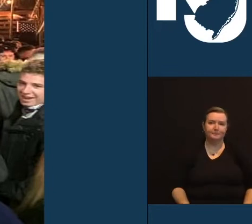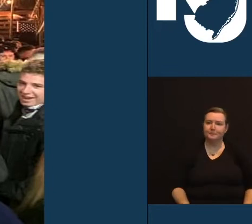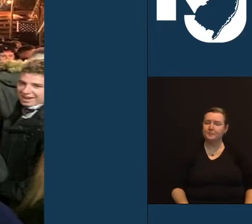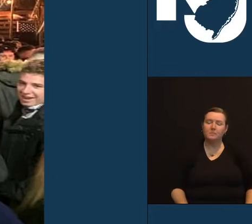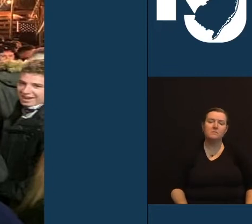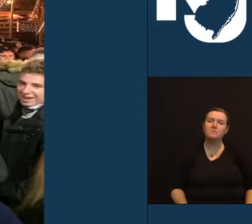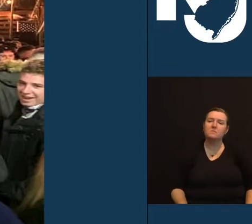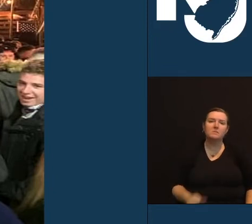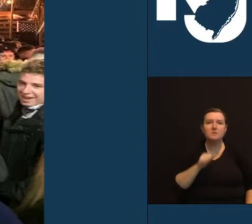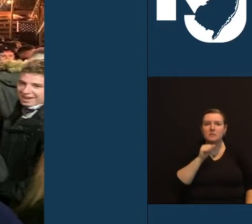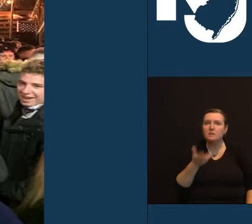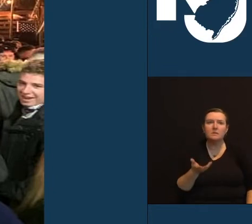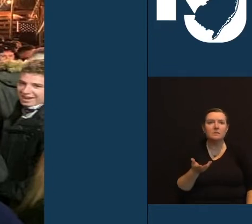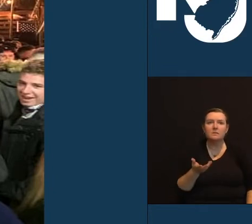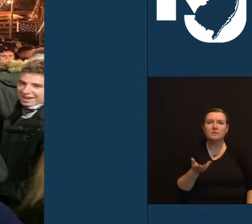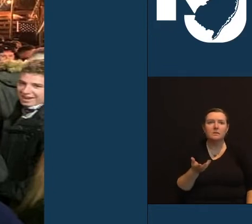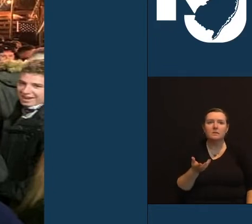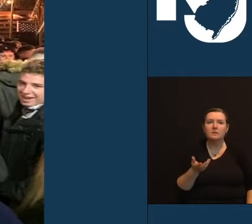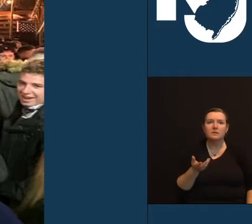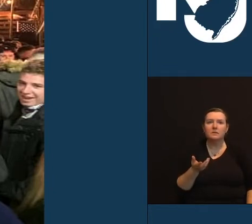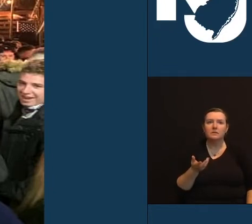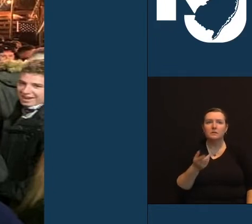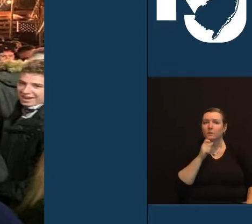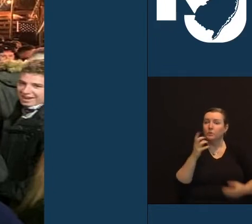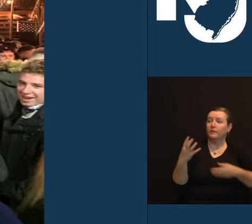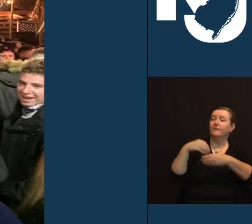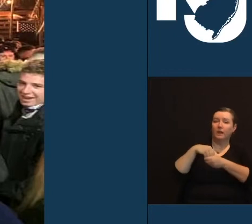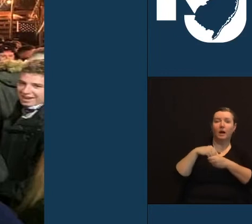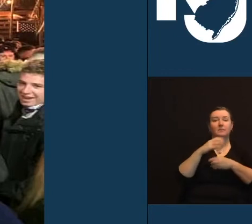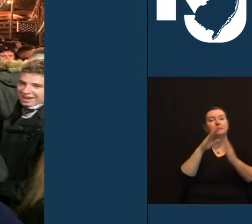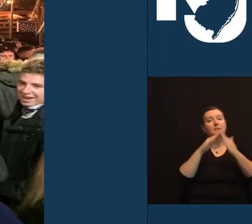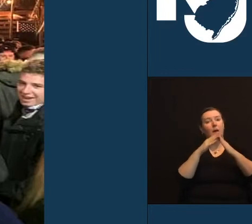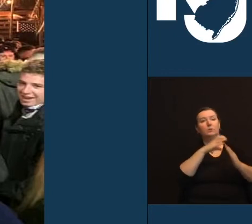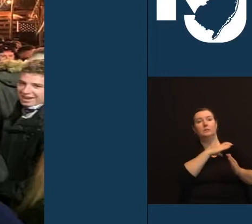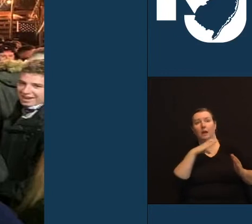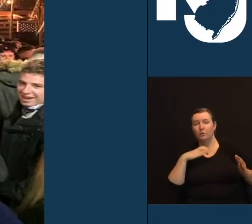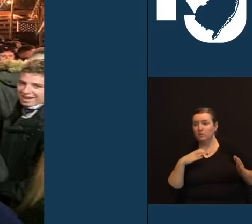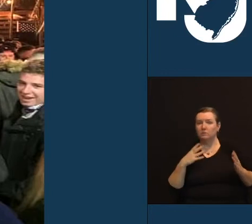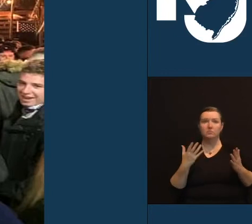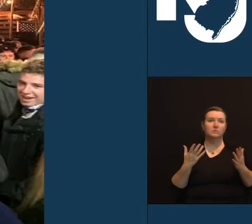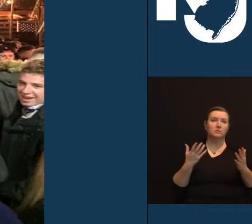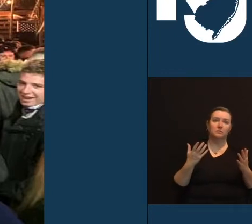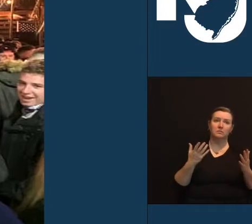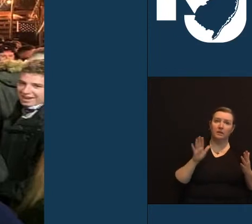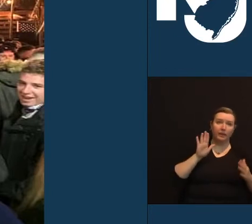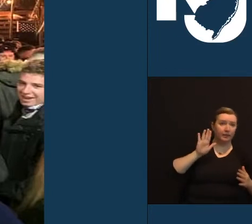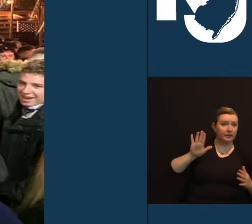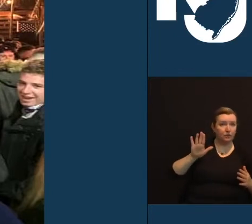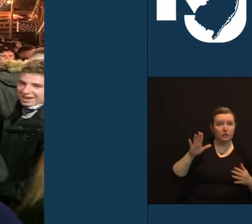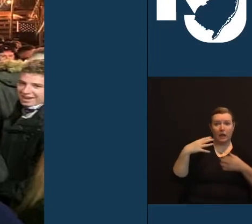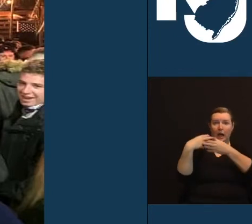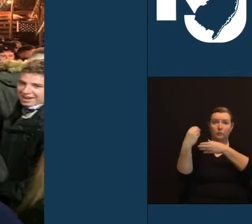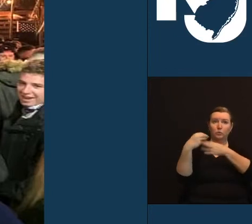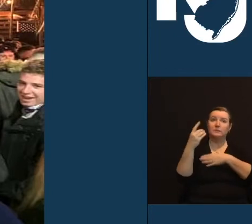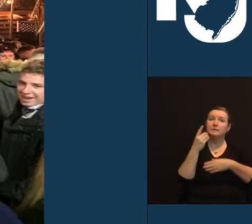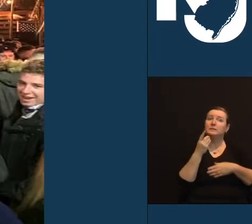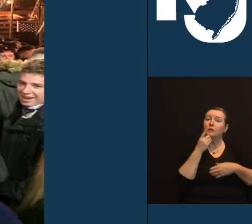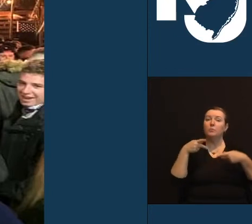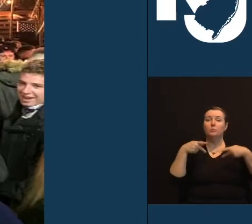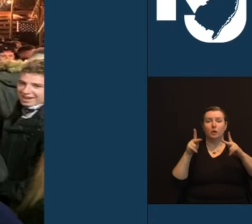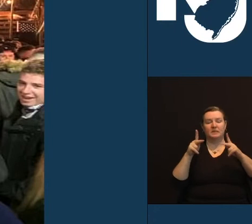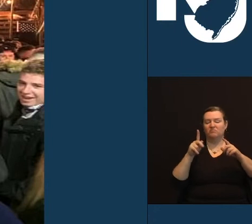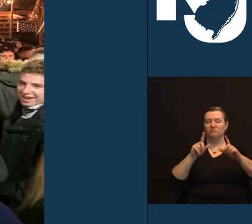Council and other municipal officials worked quickly to send a message by revoking Portobello's outdoor dining permits after 4